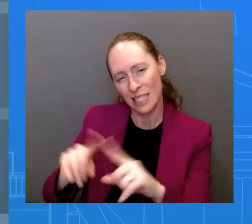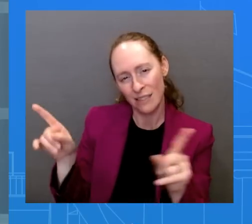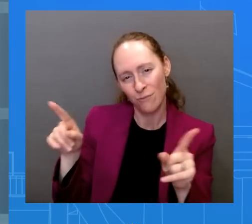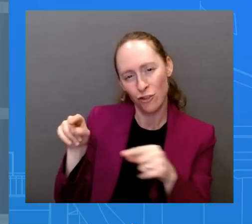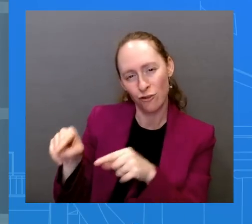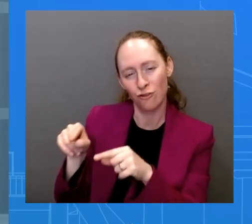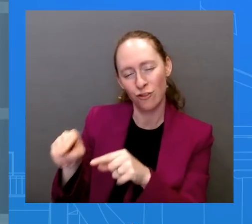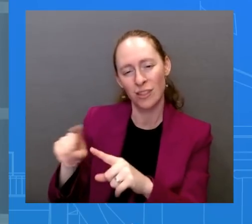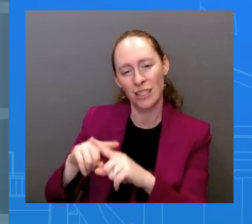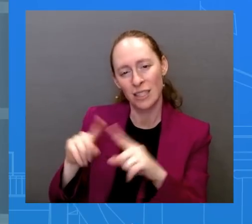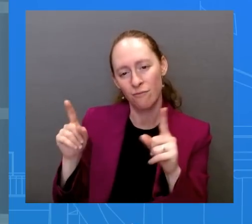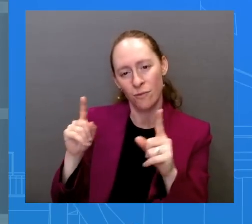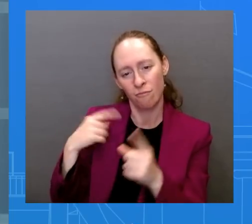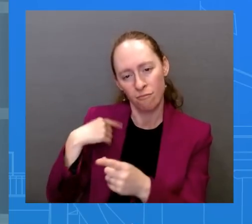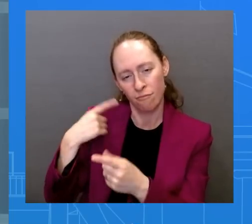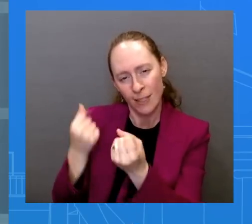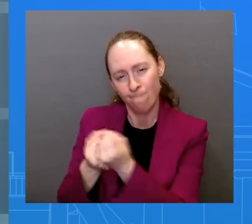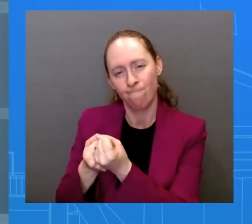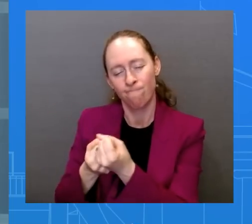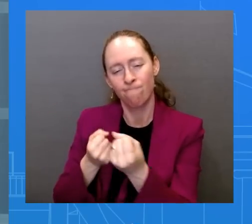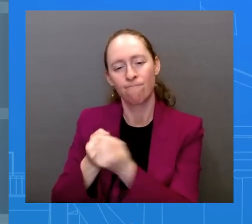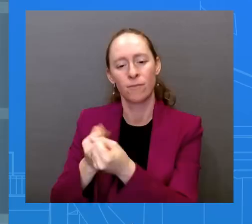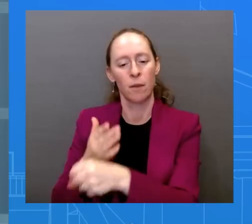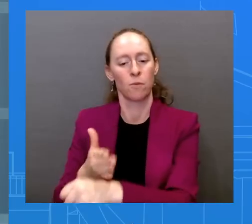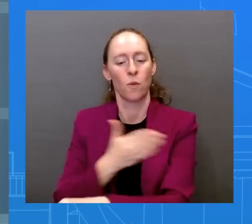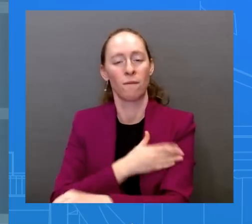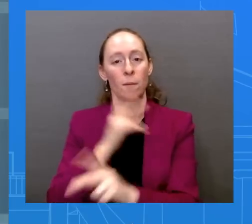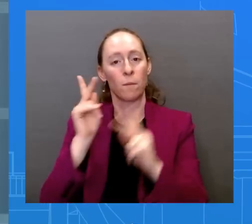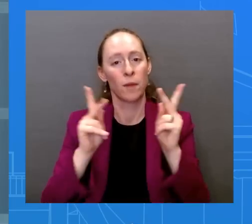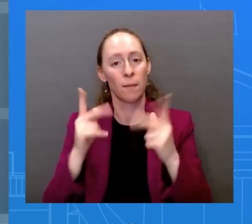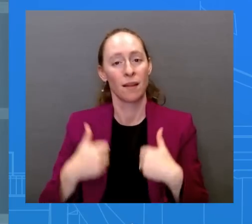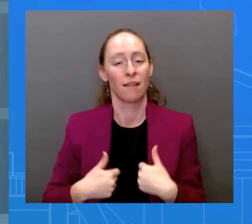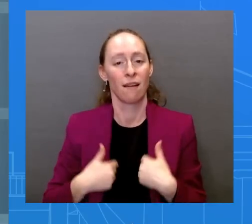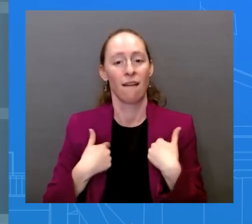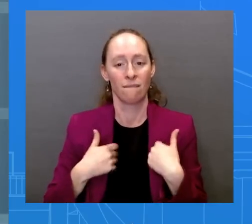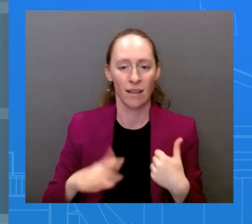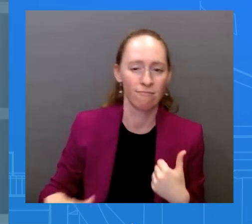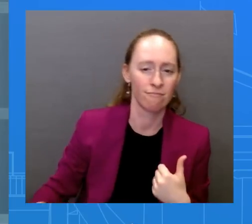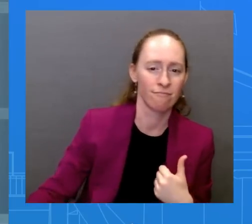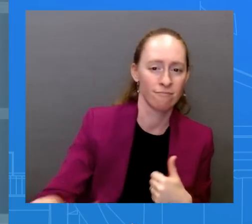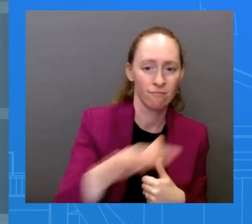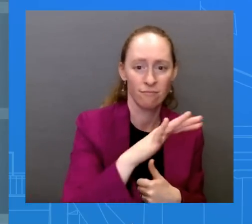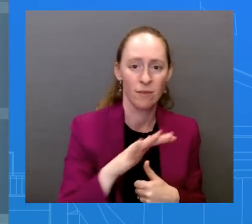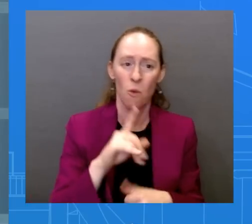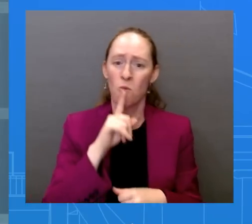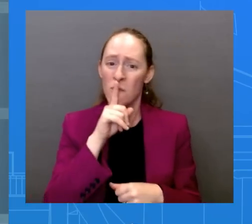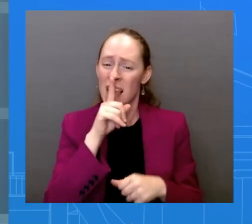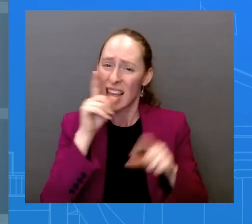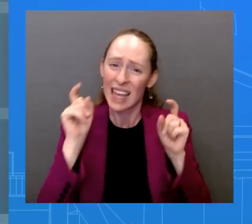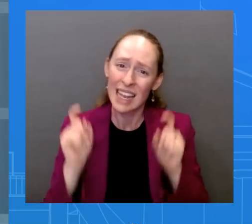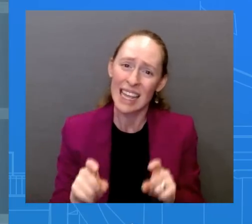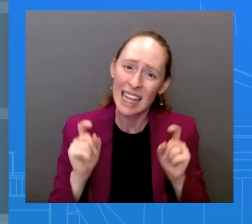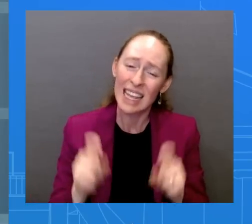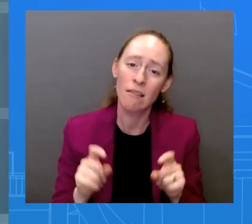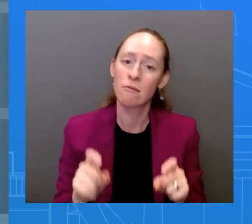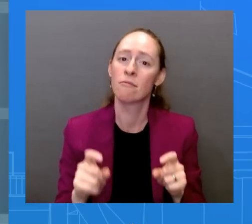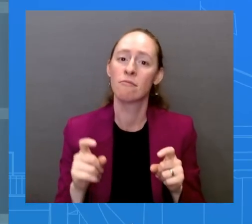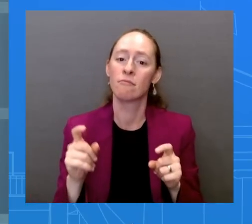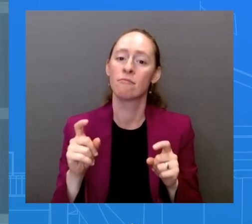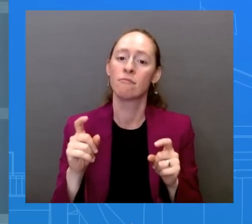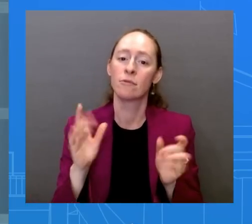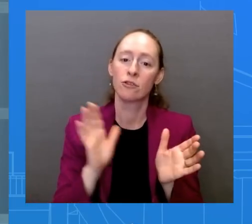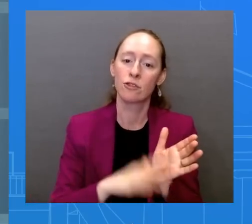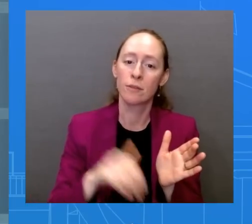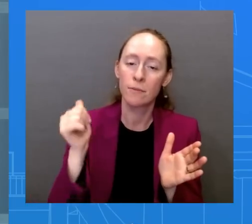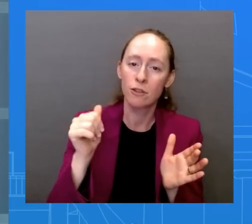people, especially at the most important things that matter to them, lowering costs, making inflation a priority when it comes to his economic